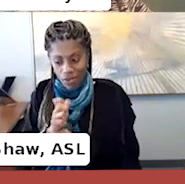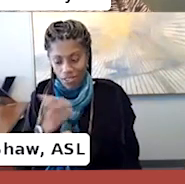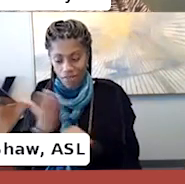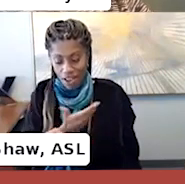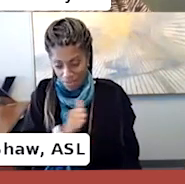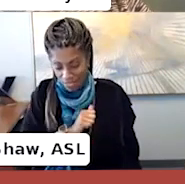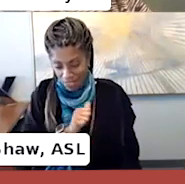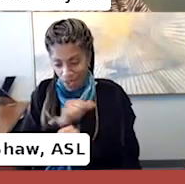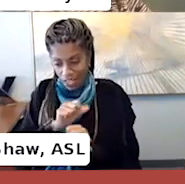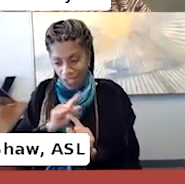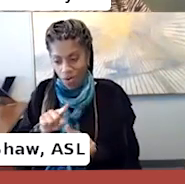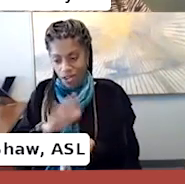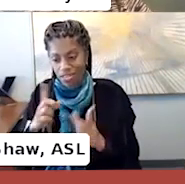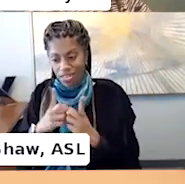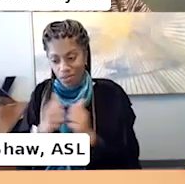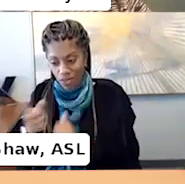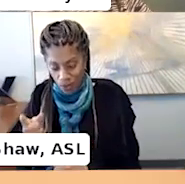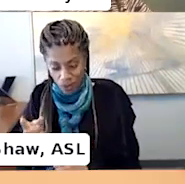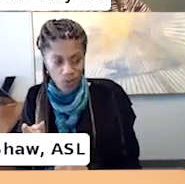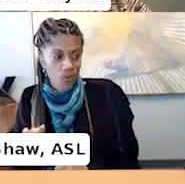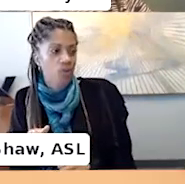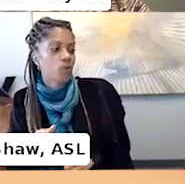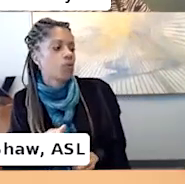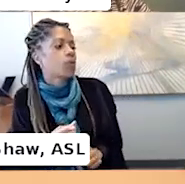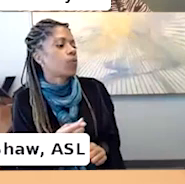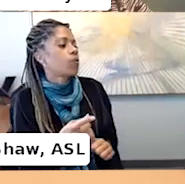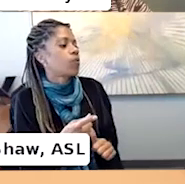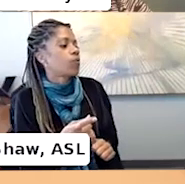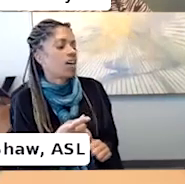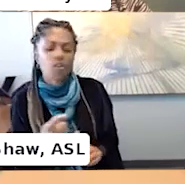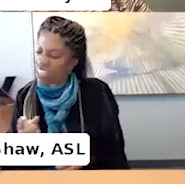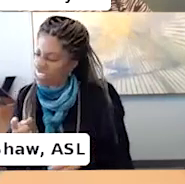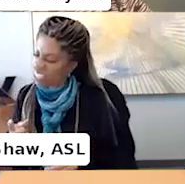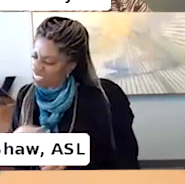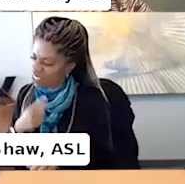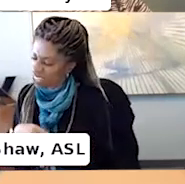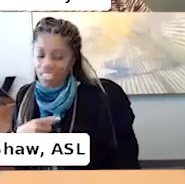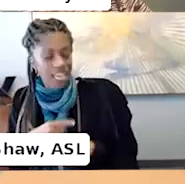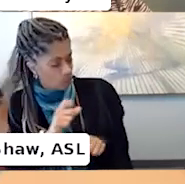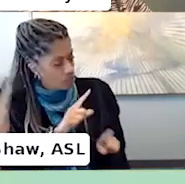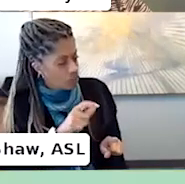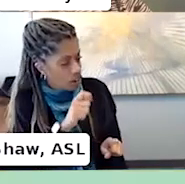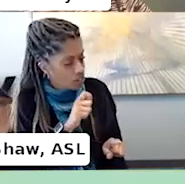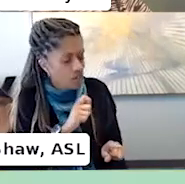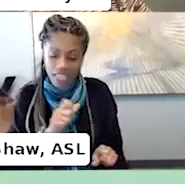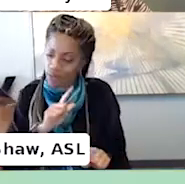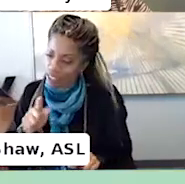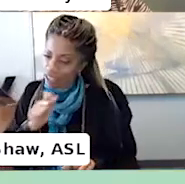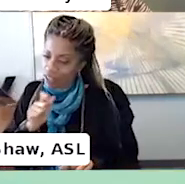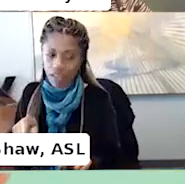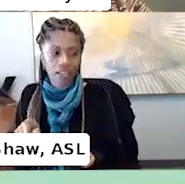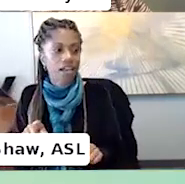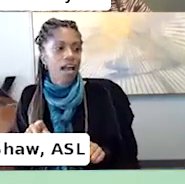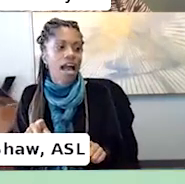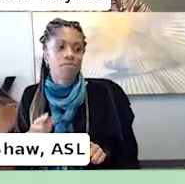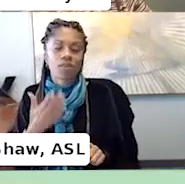true. And then we went for ice cream. That was our first date. I'm thankful to God every day